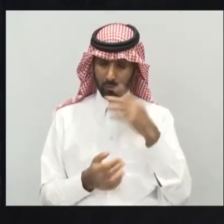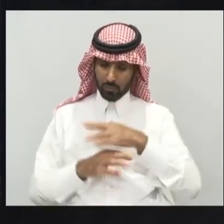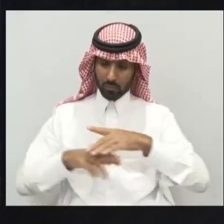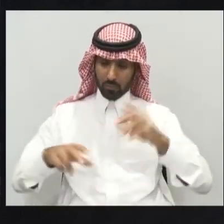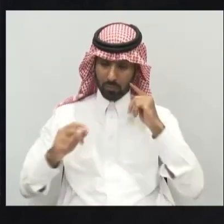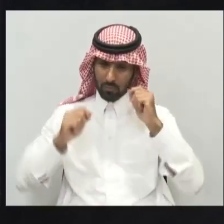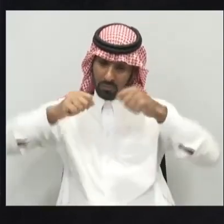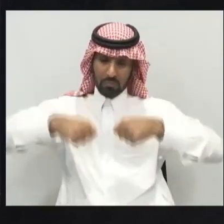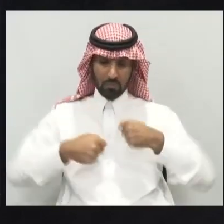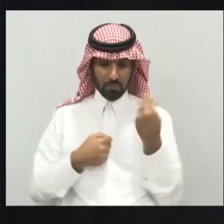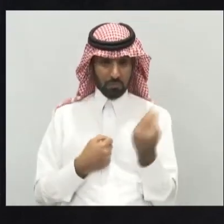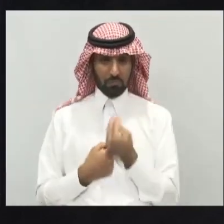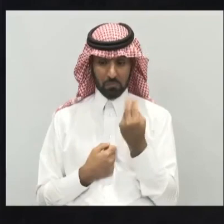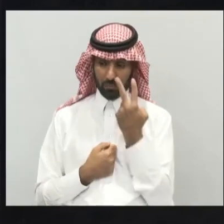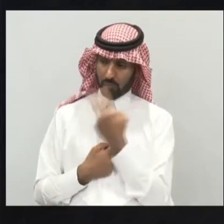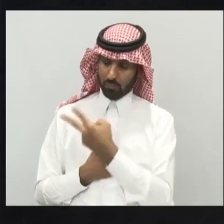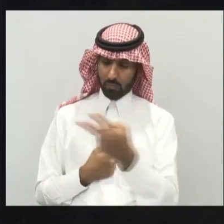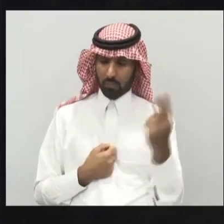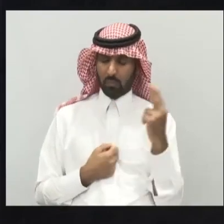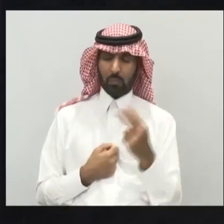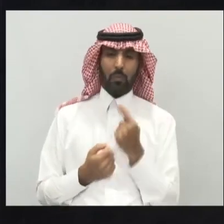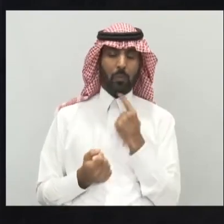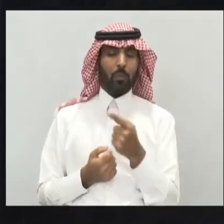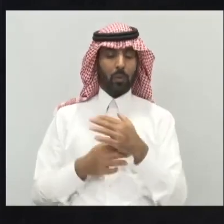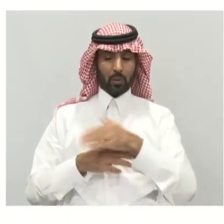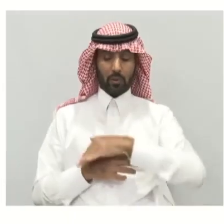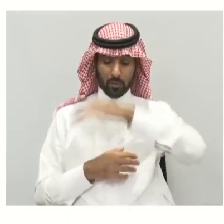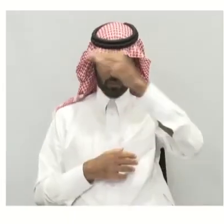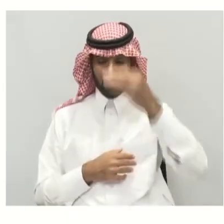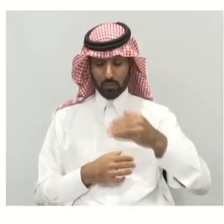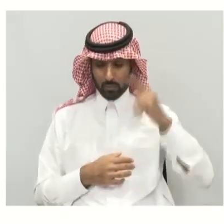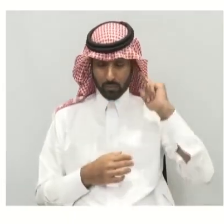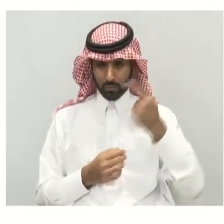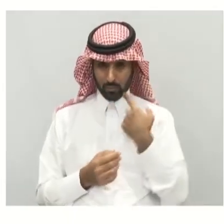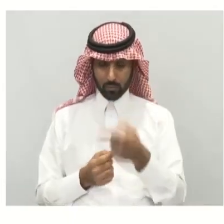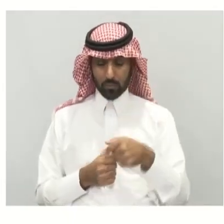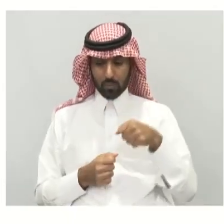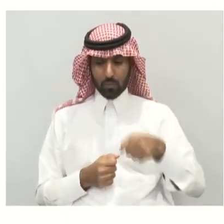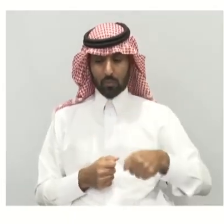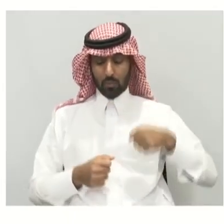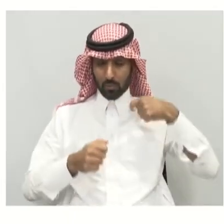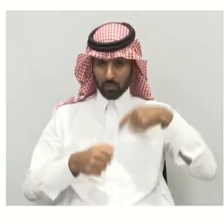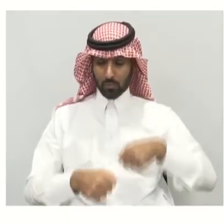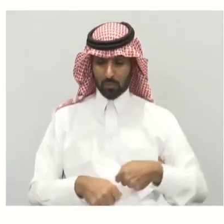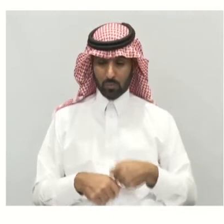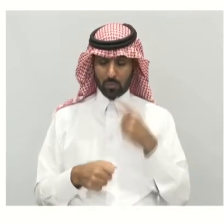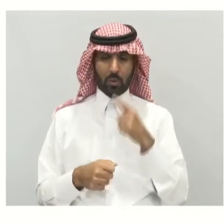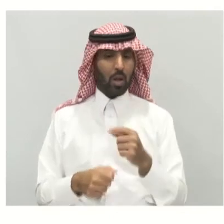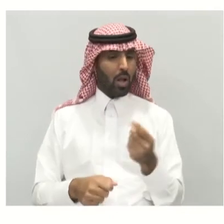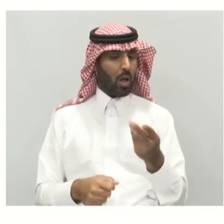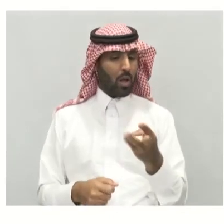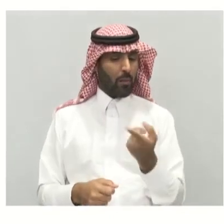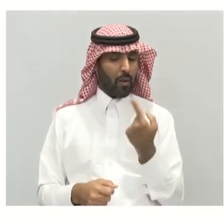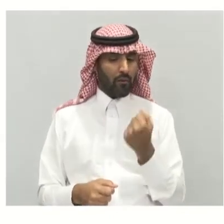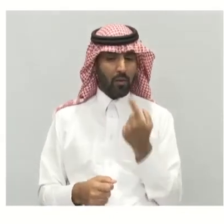many places you can go hiking there around the mountains. How much it costs to do them, the hiking,